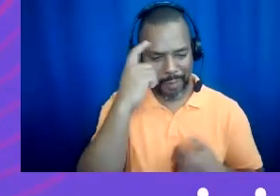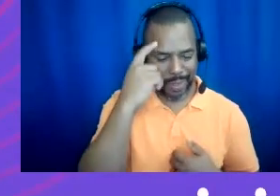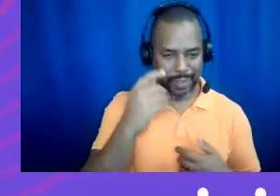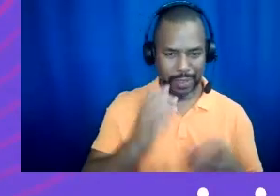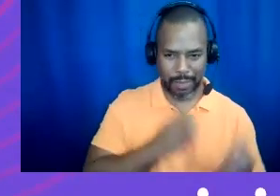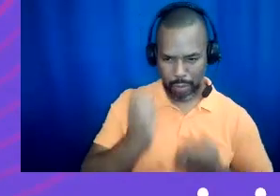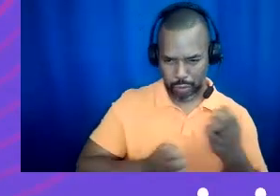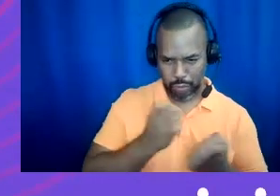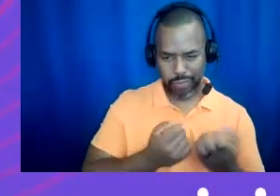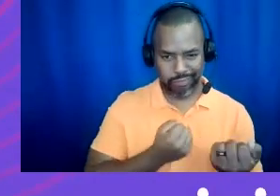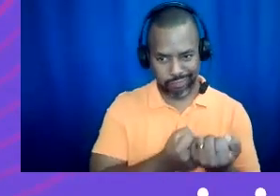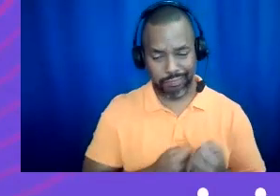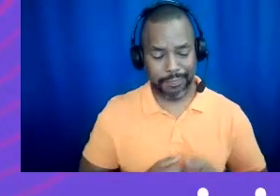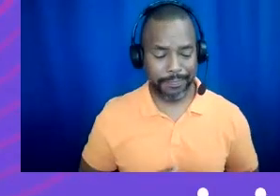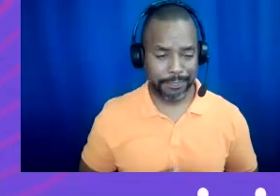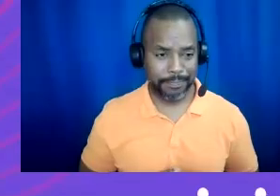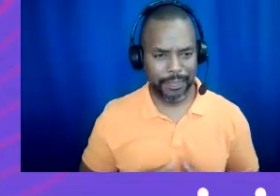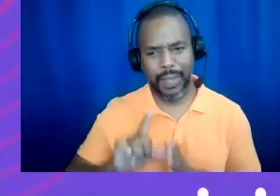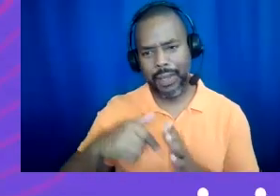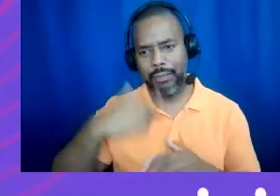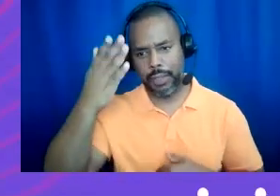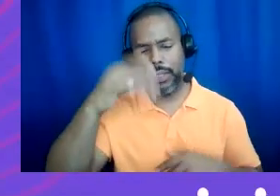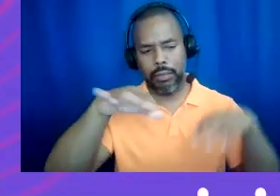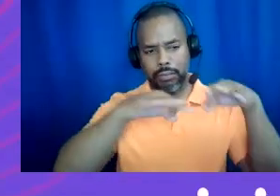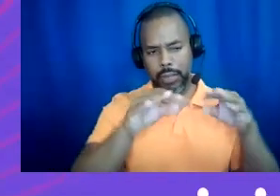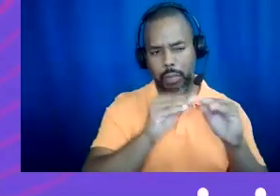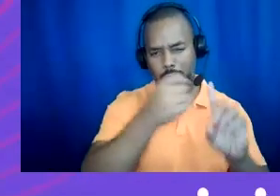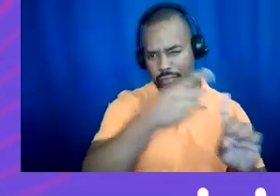will be going over those later in this presentation.